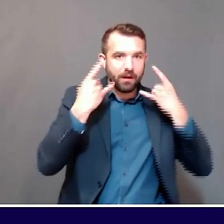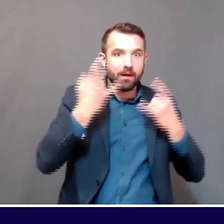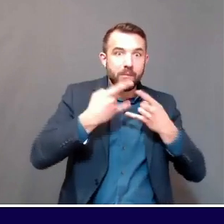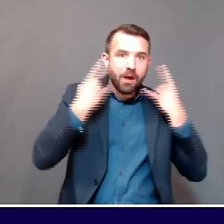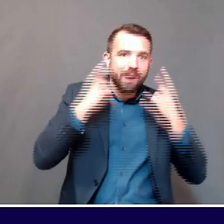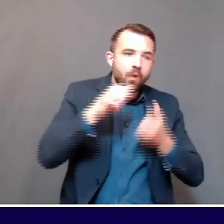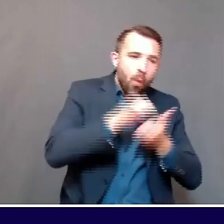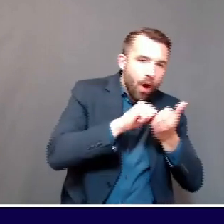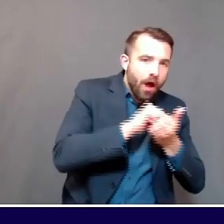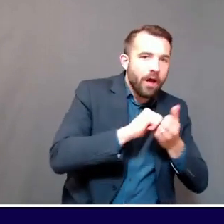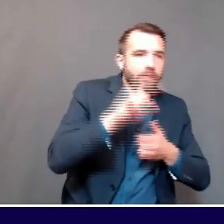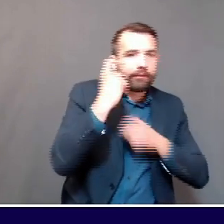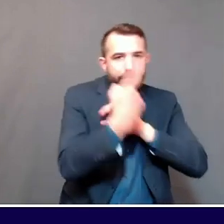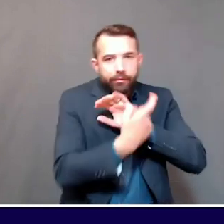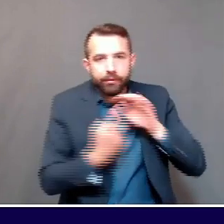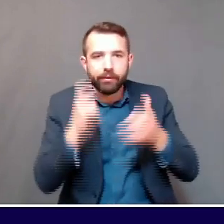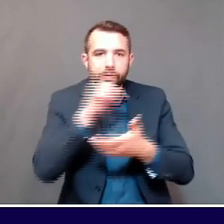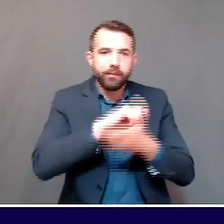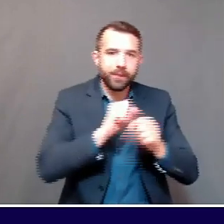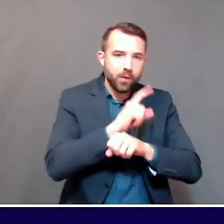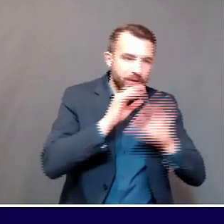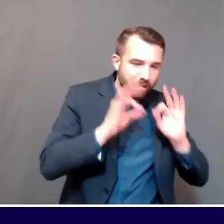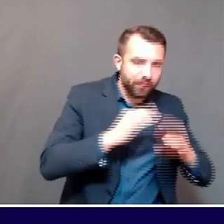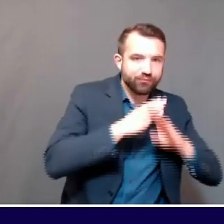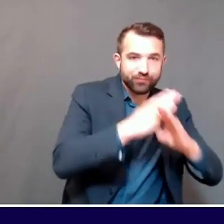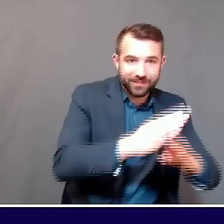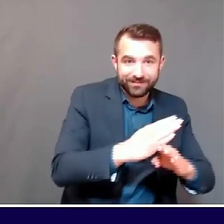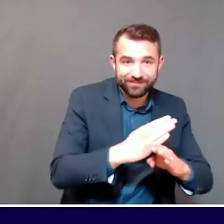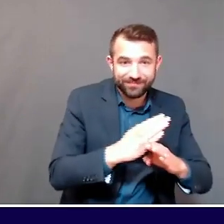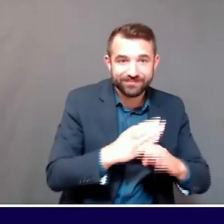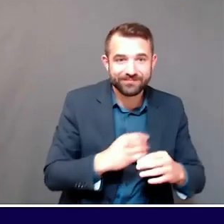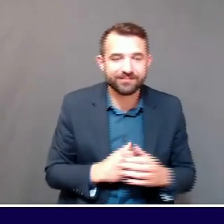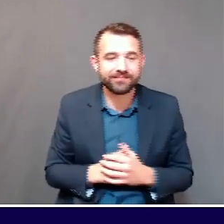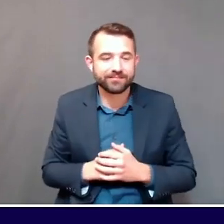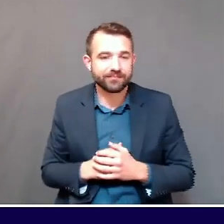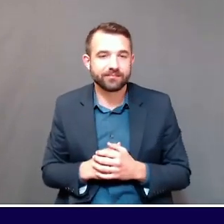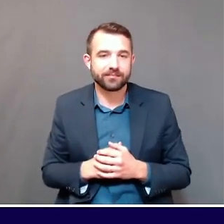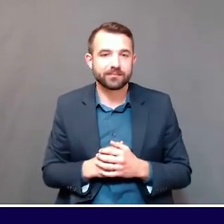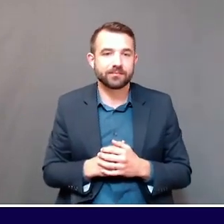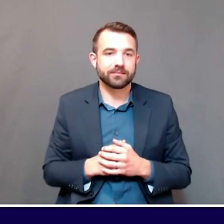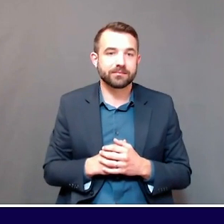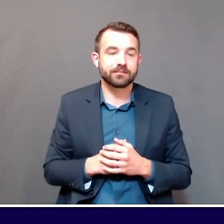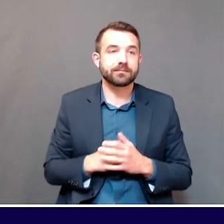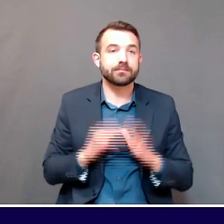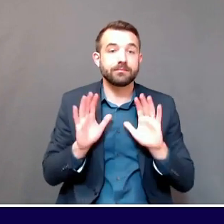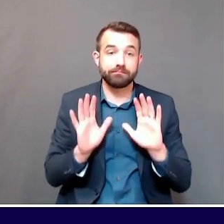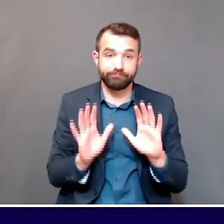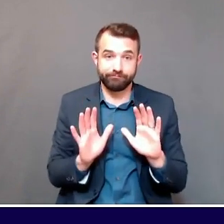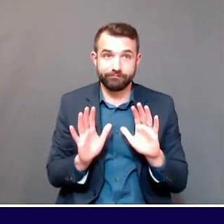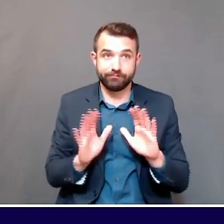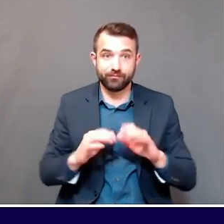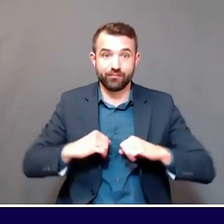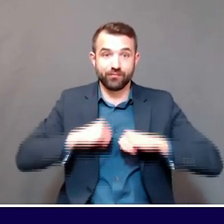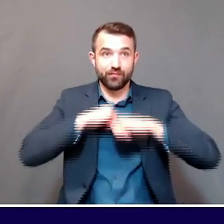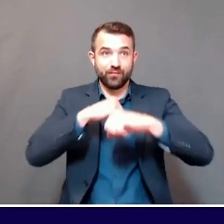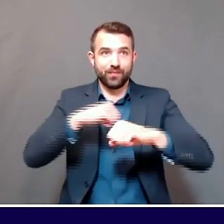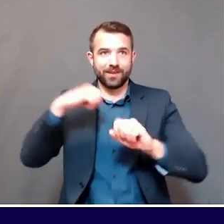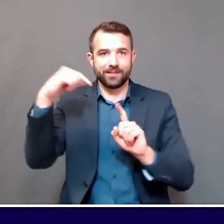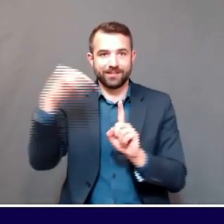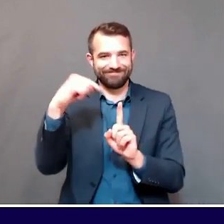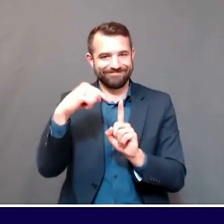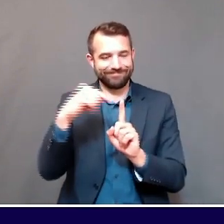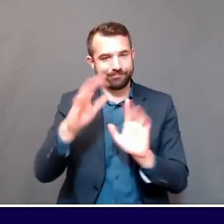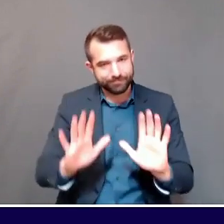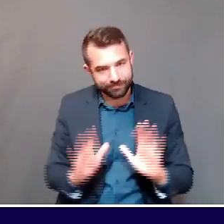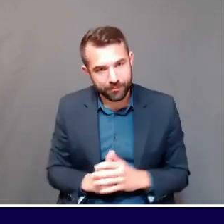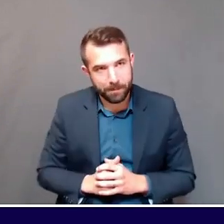do provide that high degree of protection. And I should just, I say protection, and it's worth repeating or